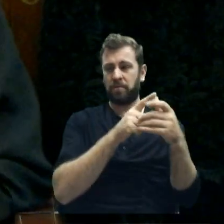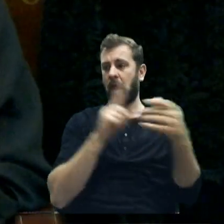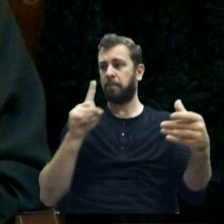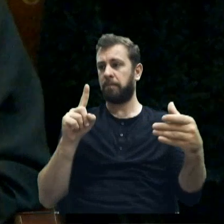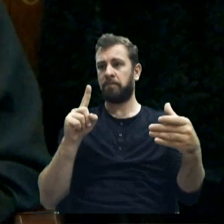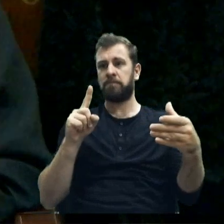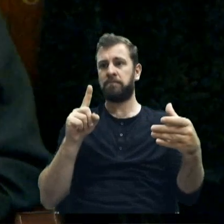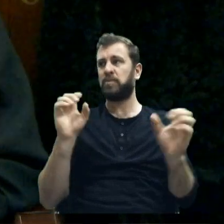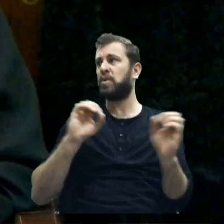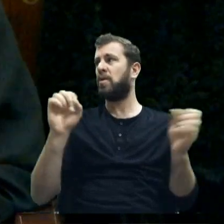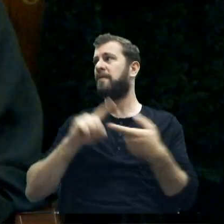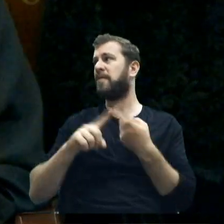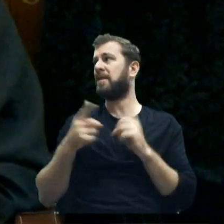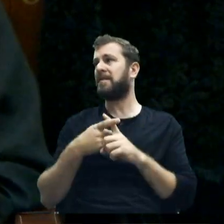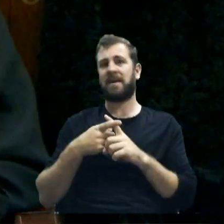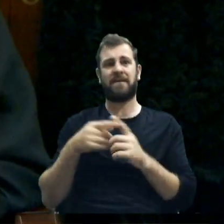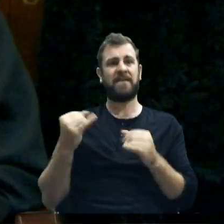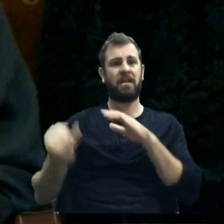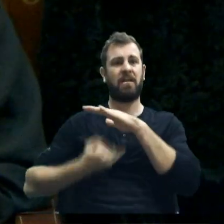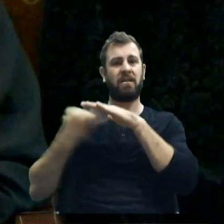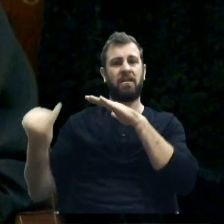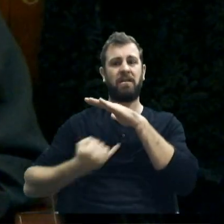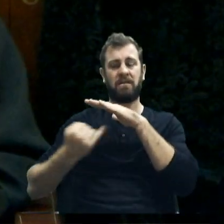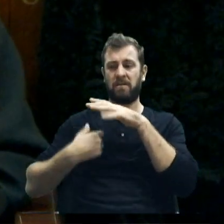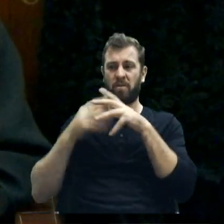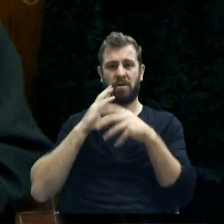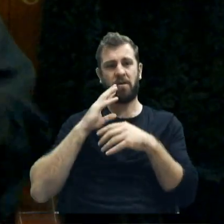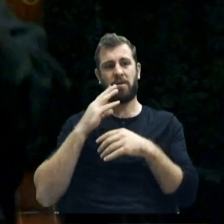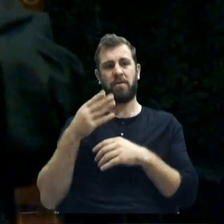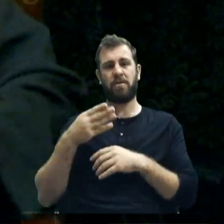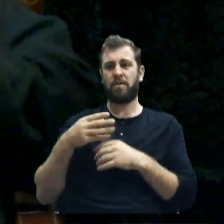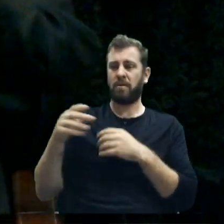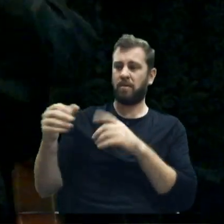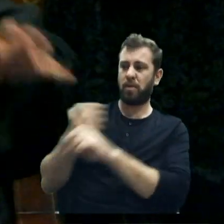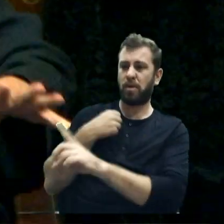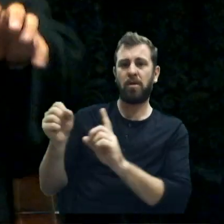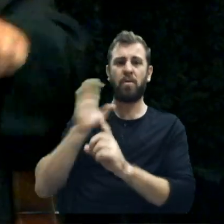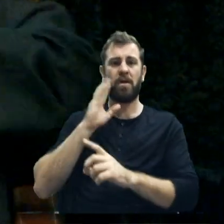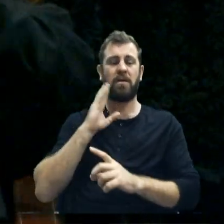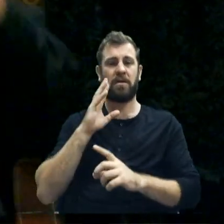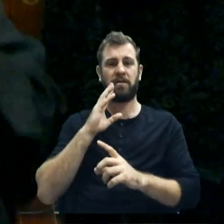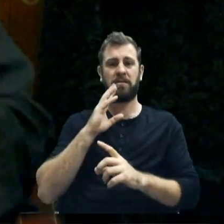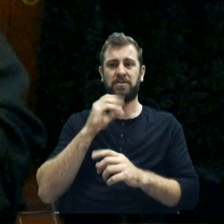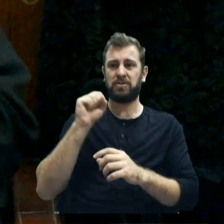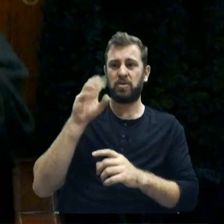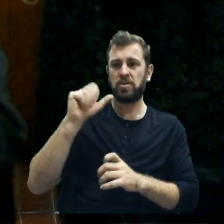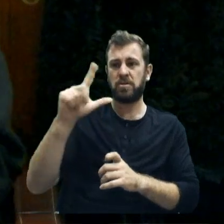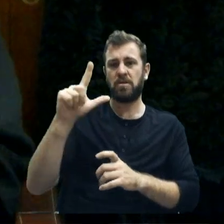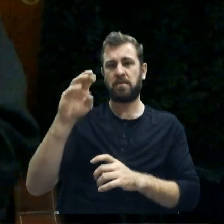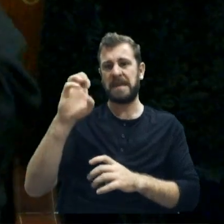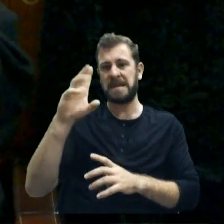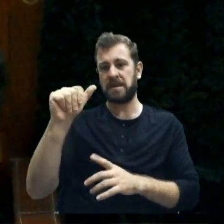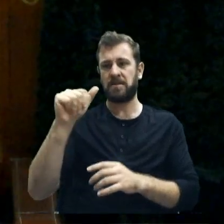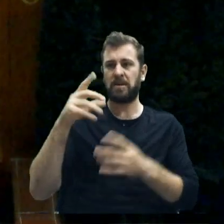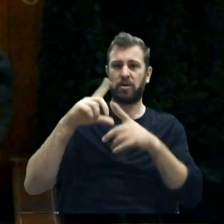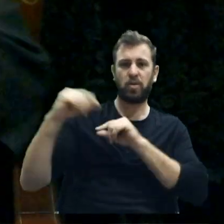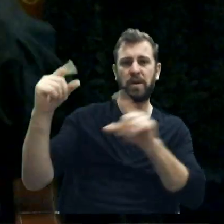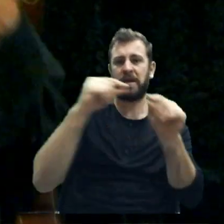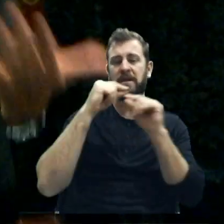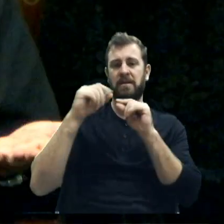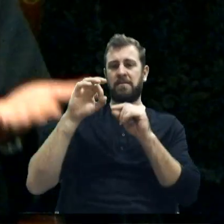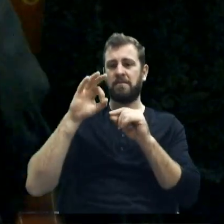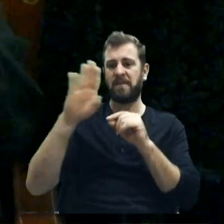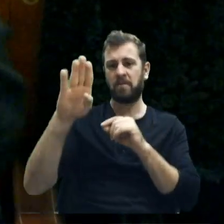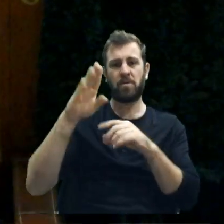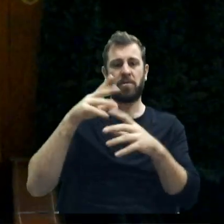be isolated, I'll be alienated, I'll be bullied on social media, all sorts of posts and tweets and messages, you're soft, what happened